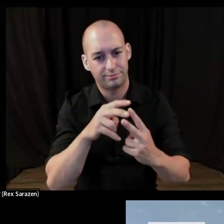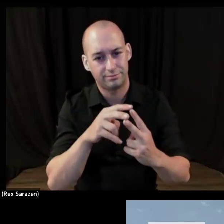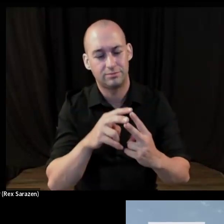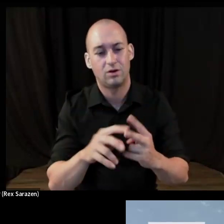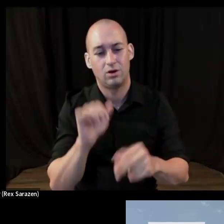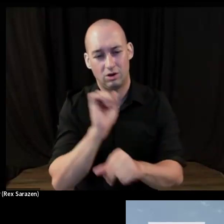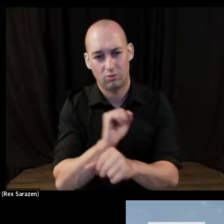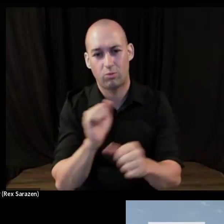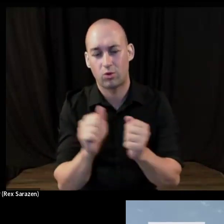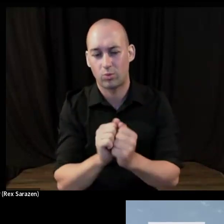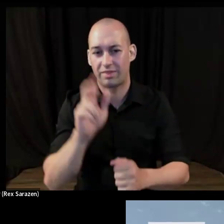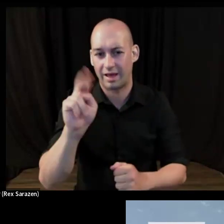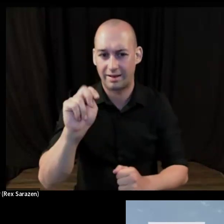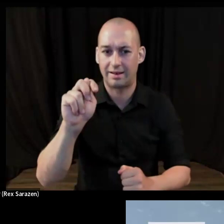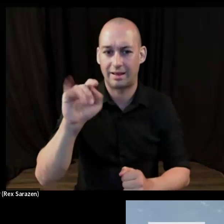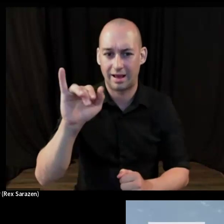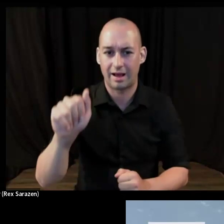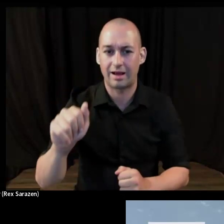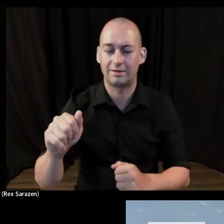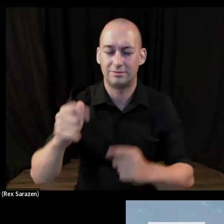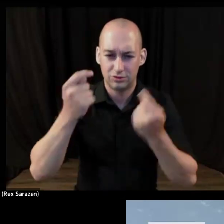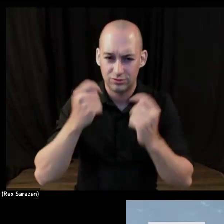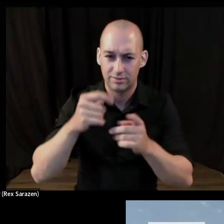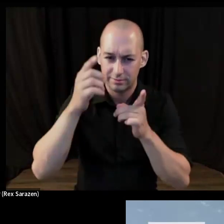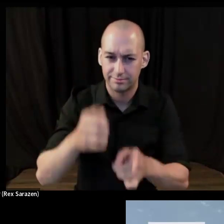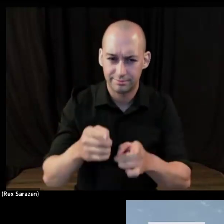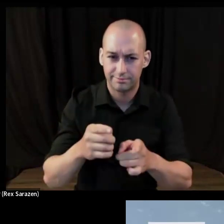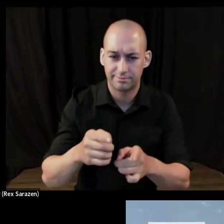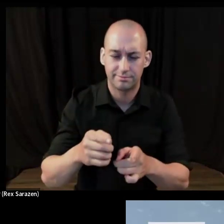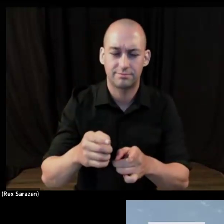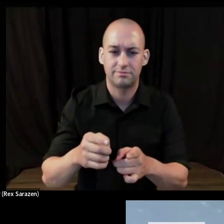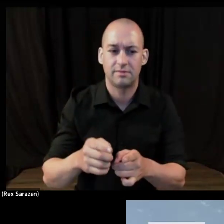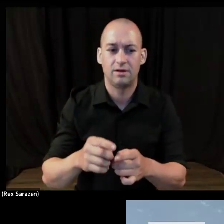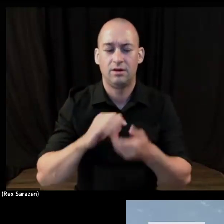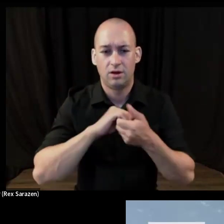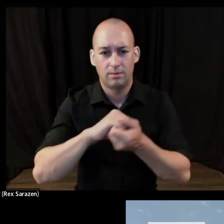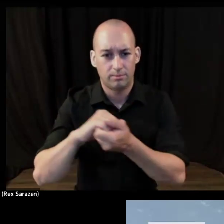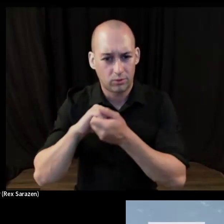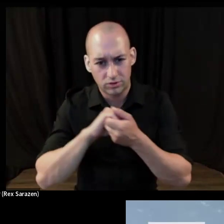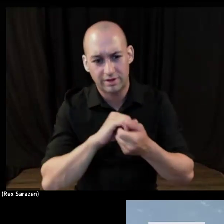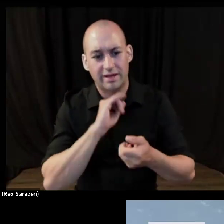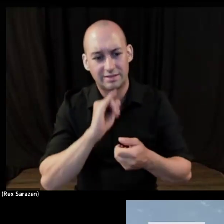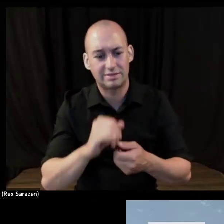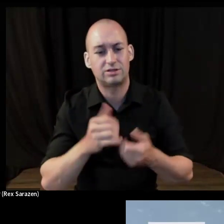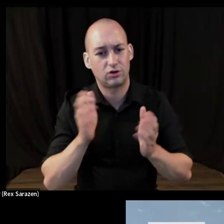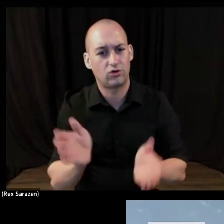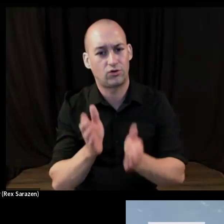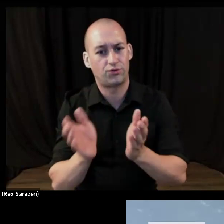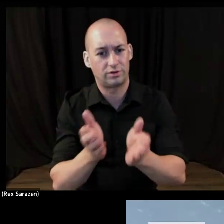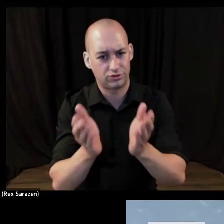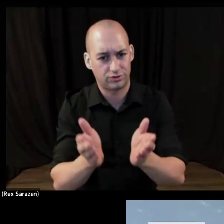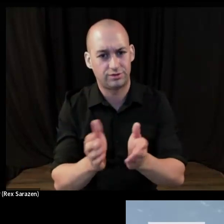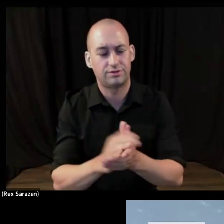to try to determine that. Coalitions will be encouraged to apply for both, but